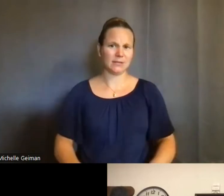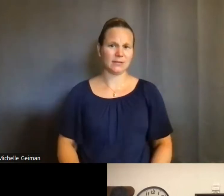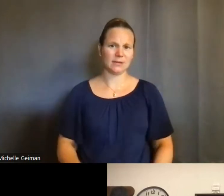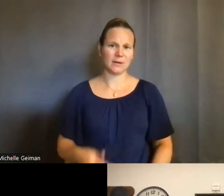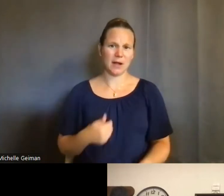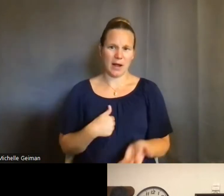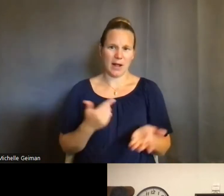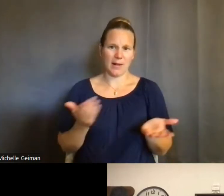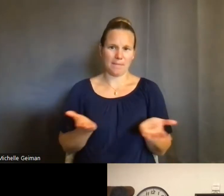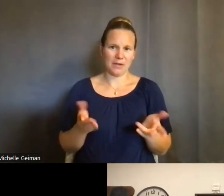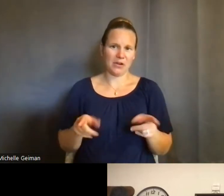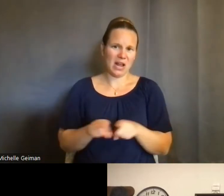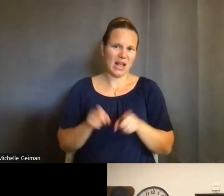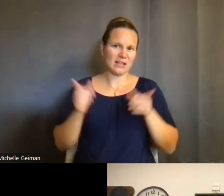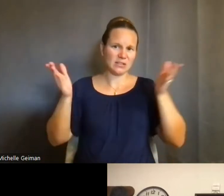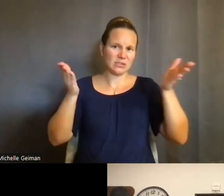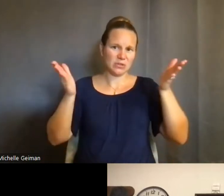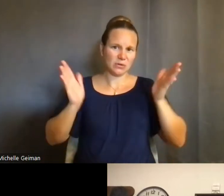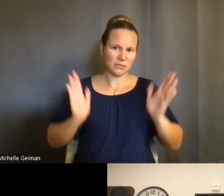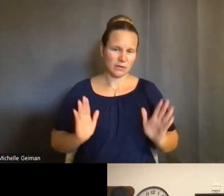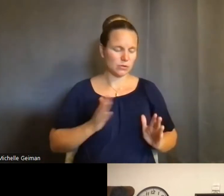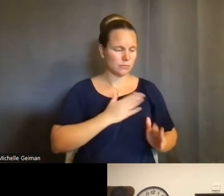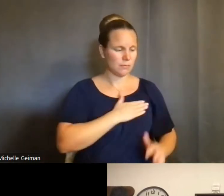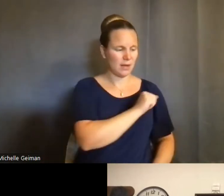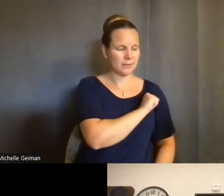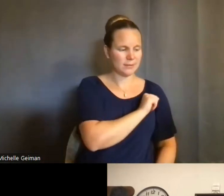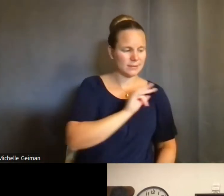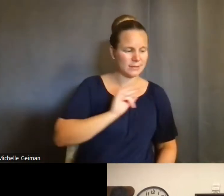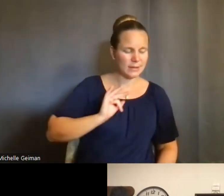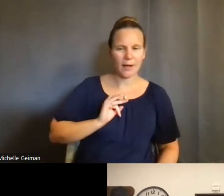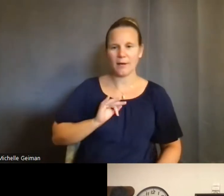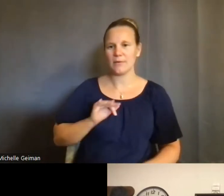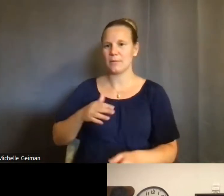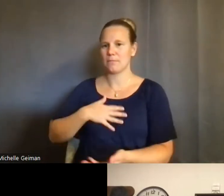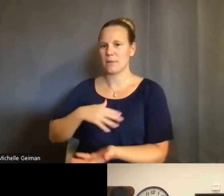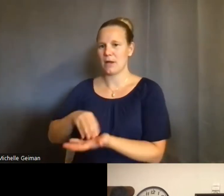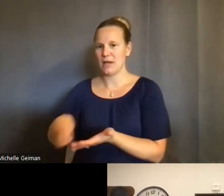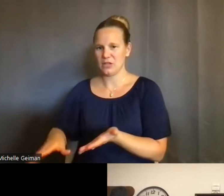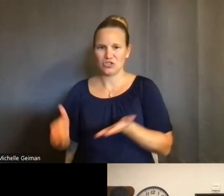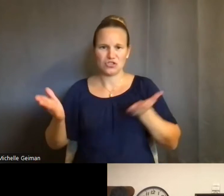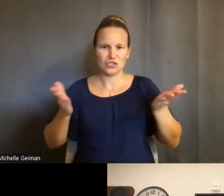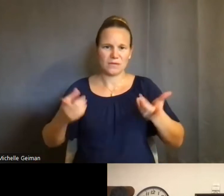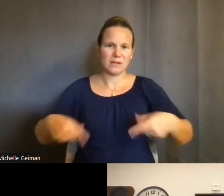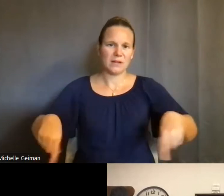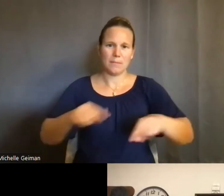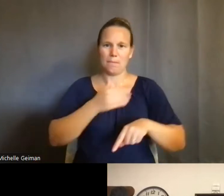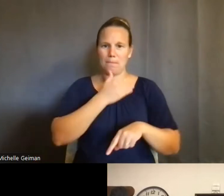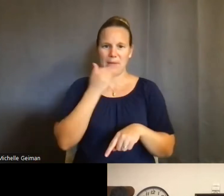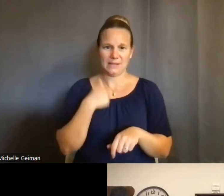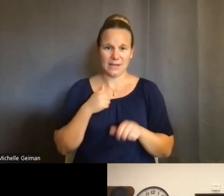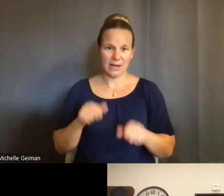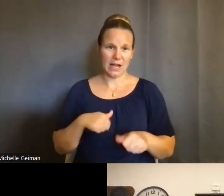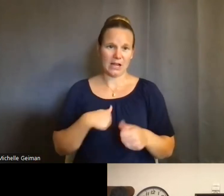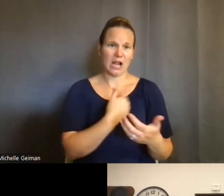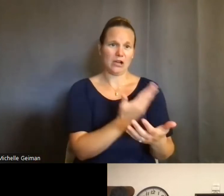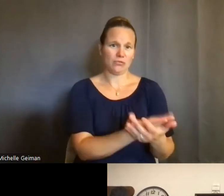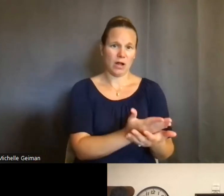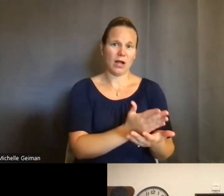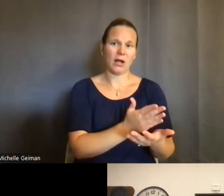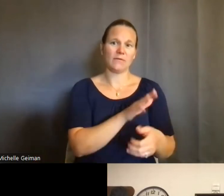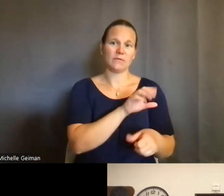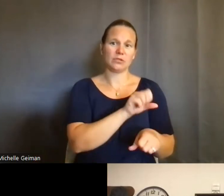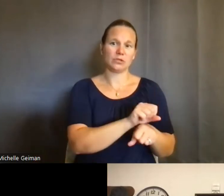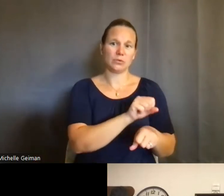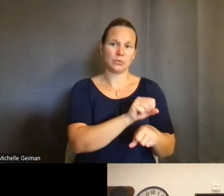servant to my staff and my students here, serving them the best that I can. I usually get to work about an hour before my